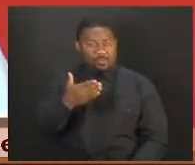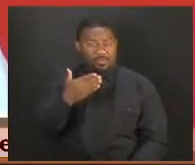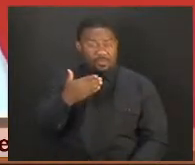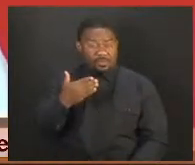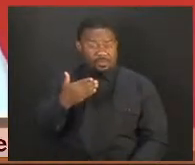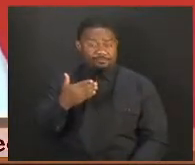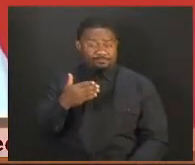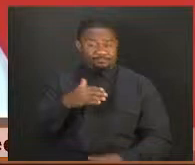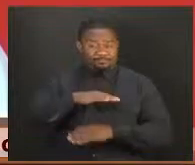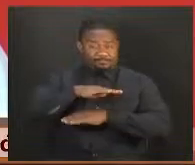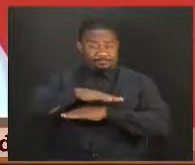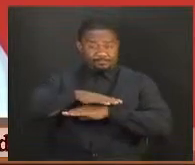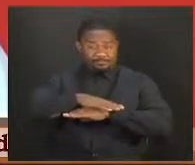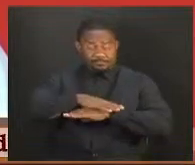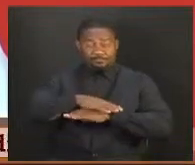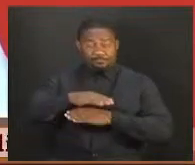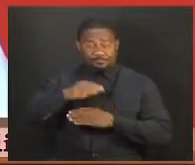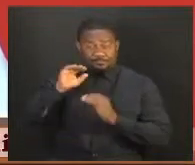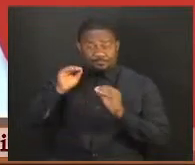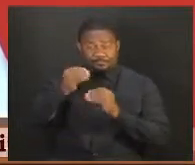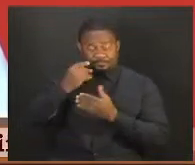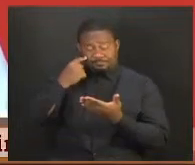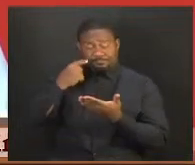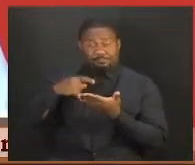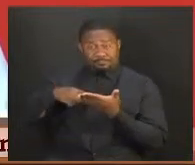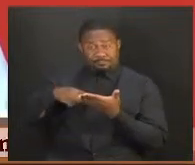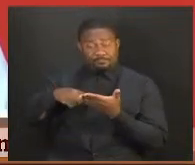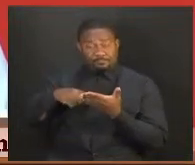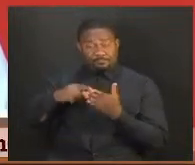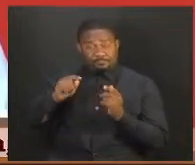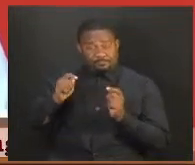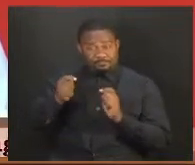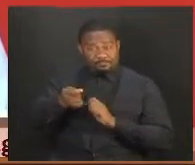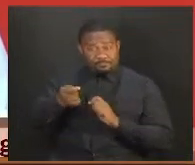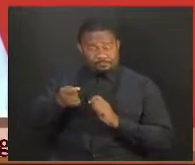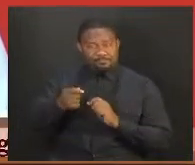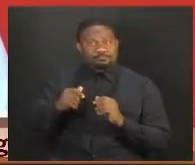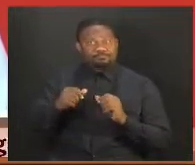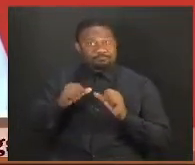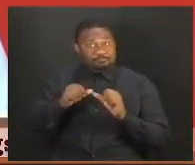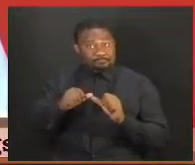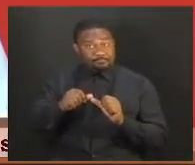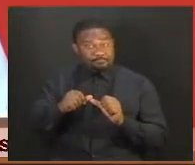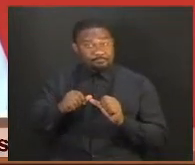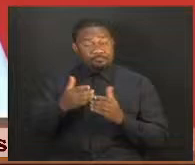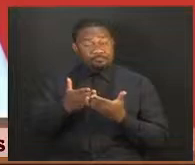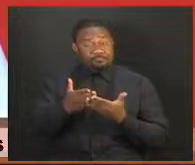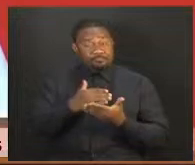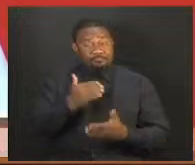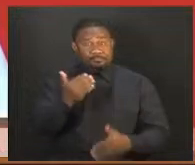kindly take note. Page 15.